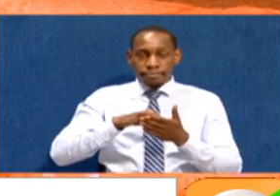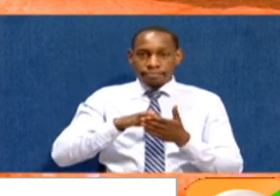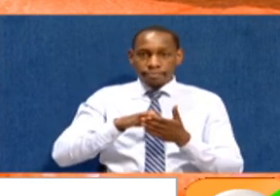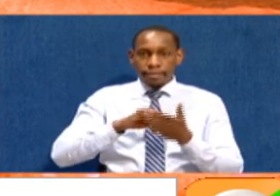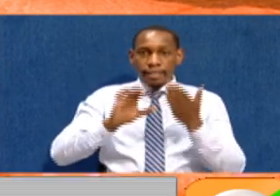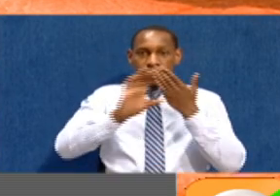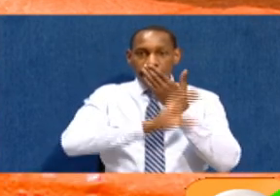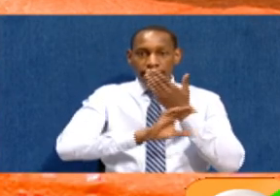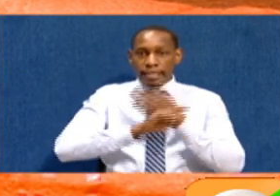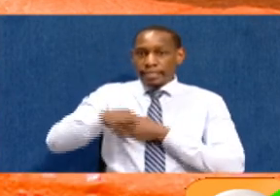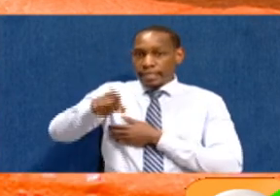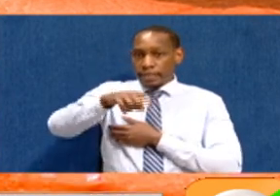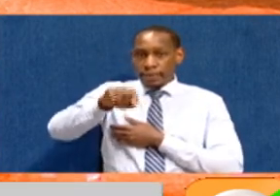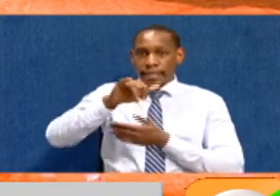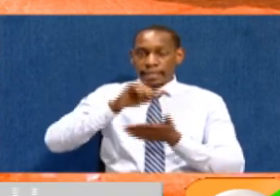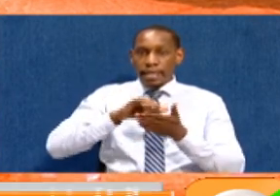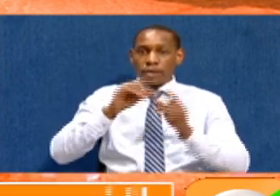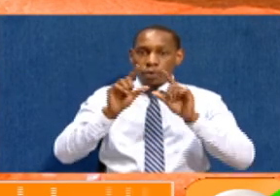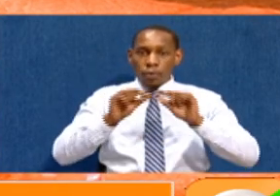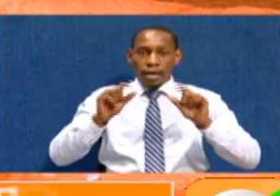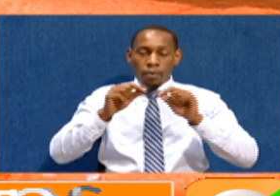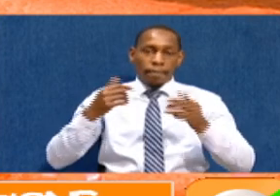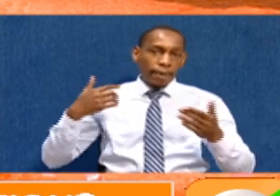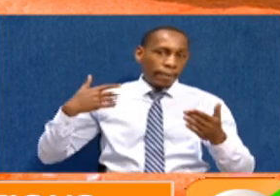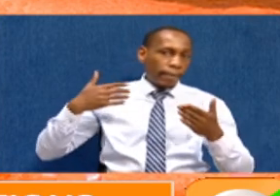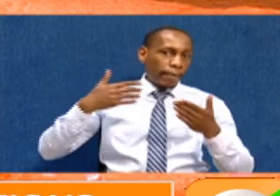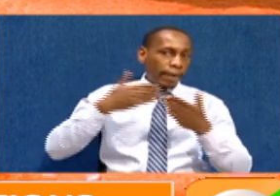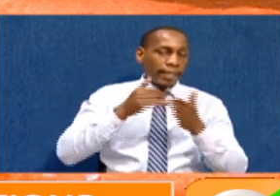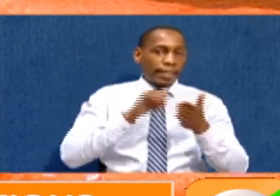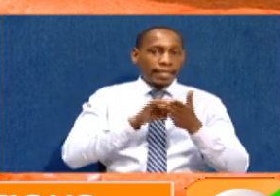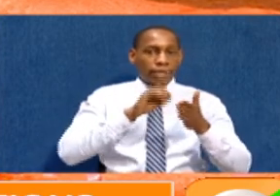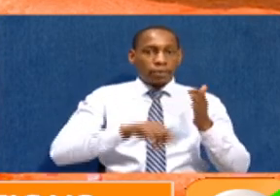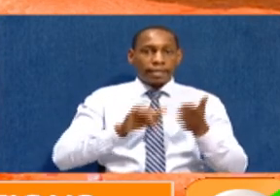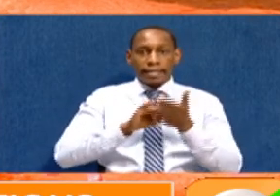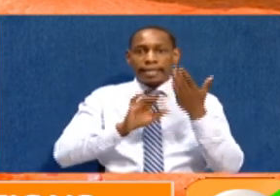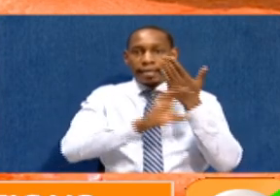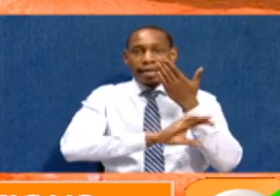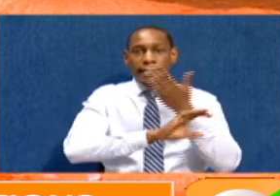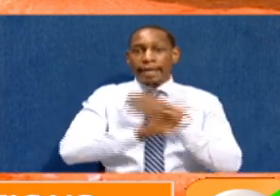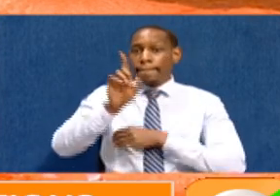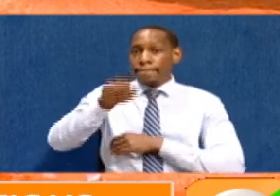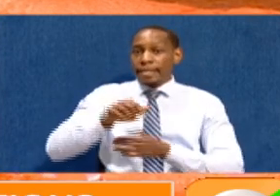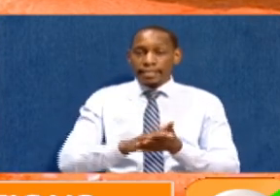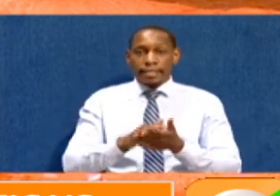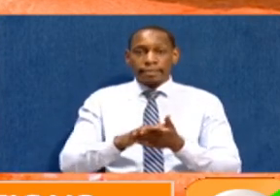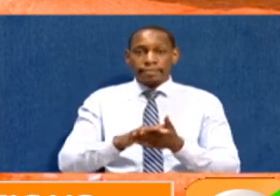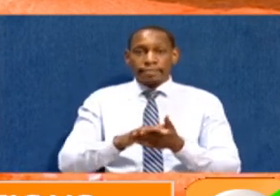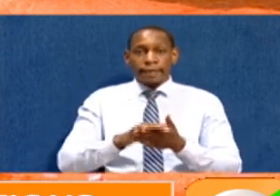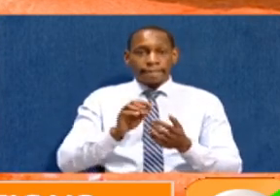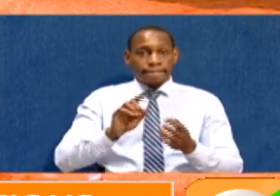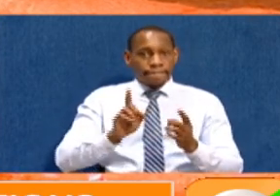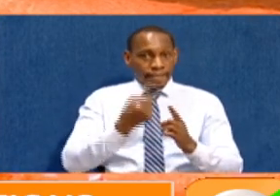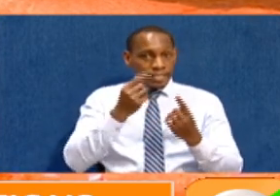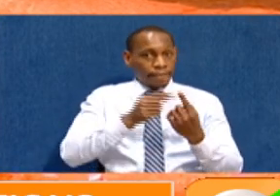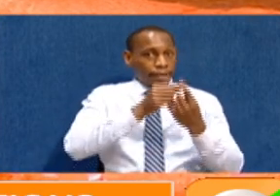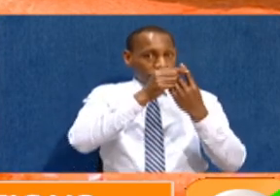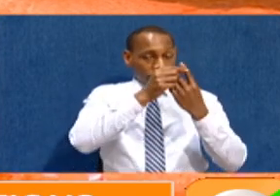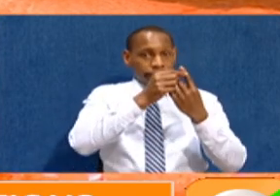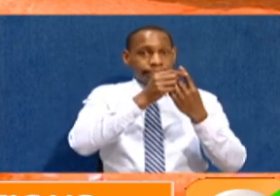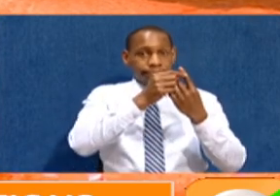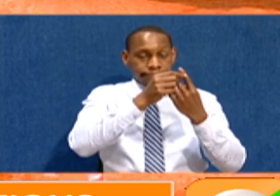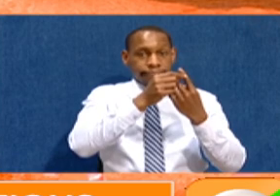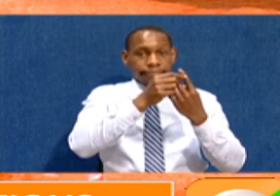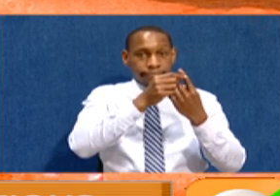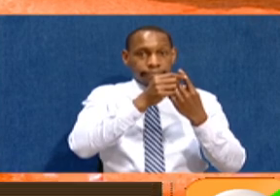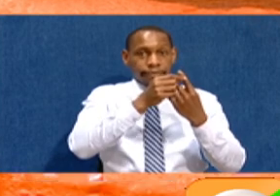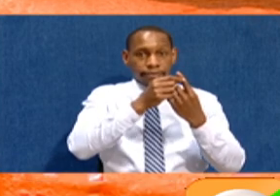we have kept saying all along, and that the country must come first, and that